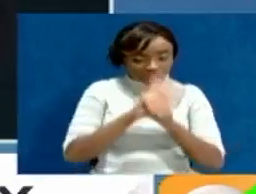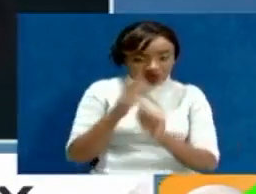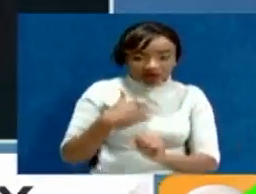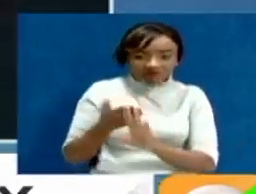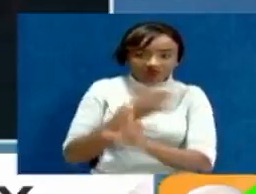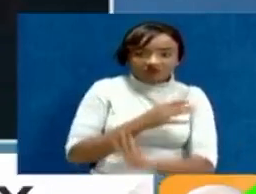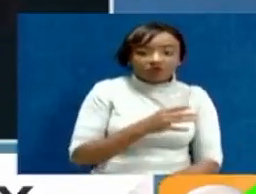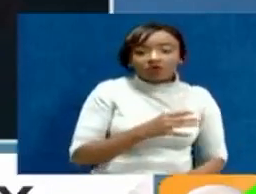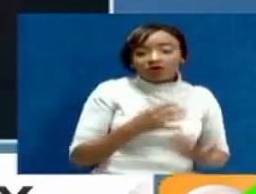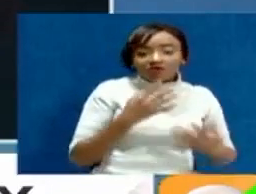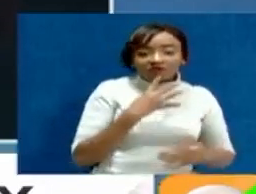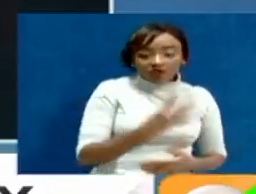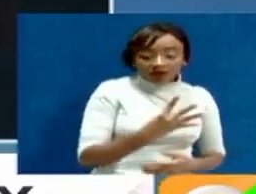from